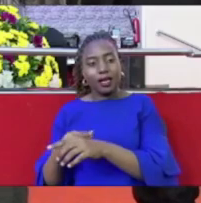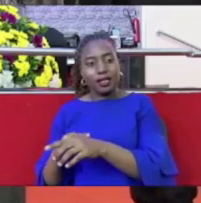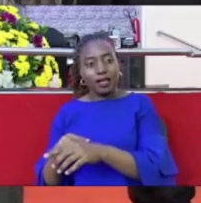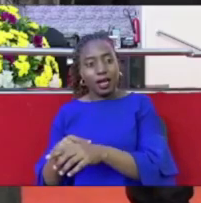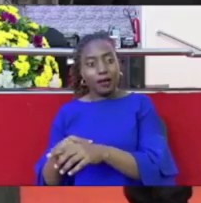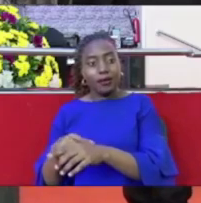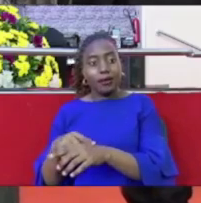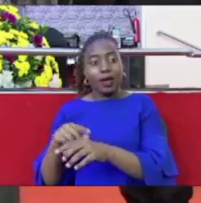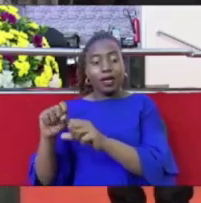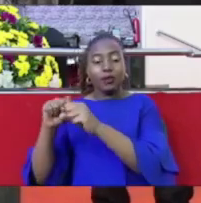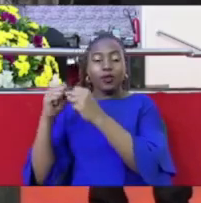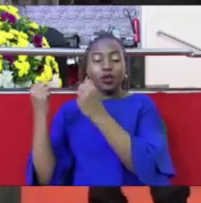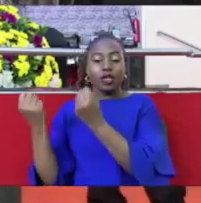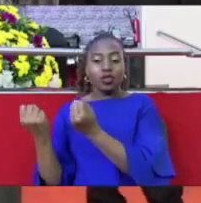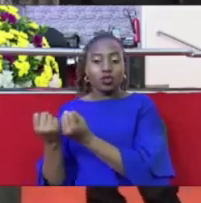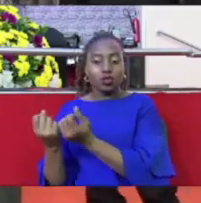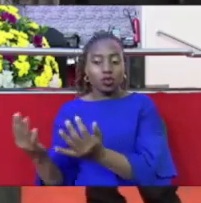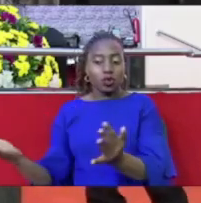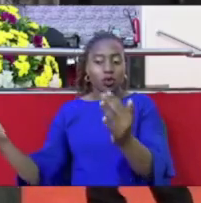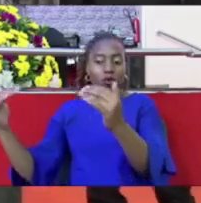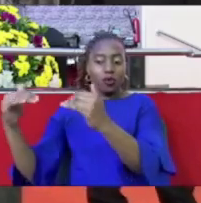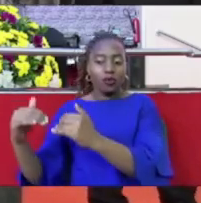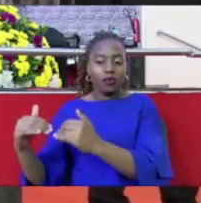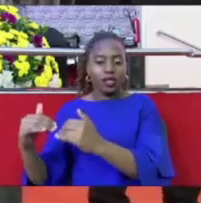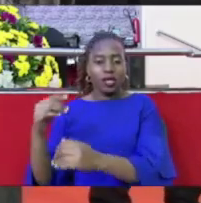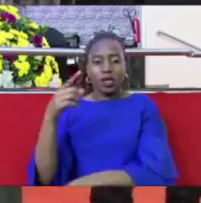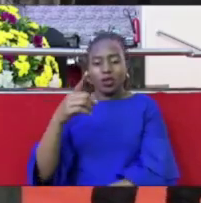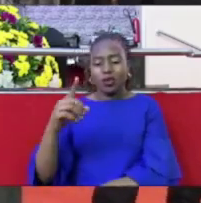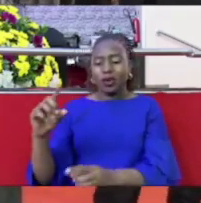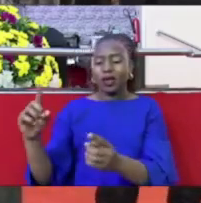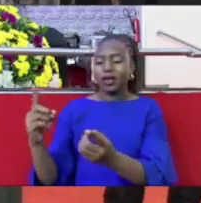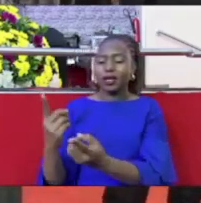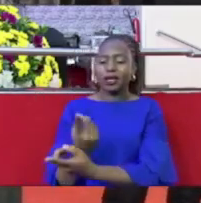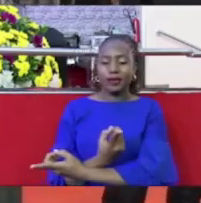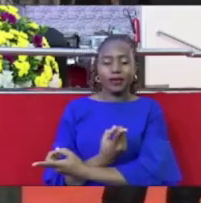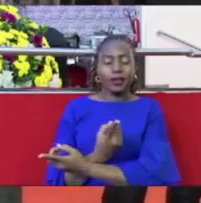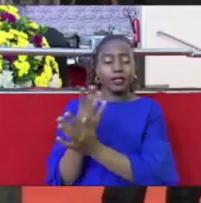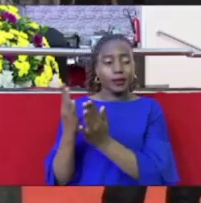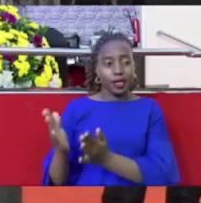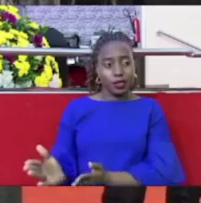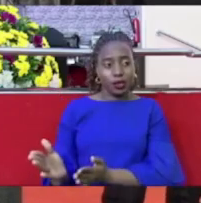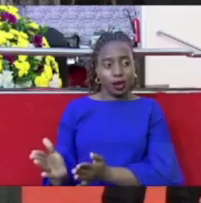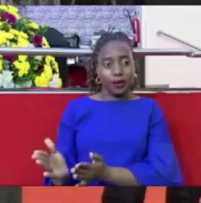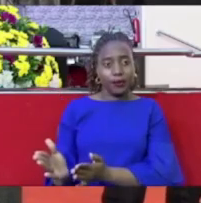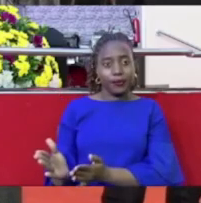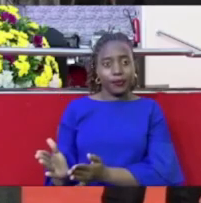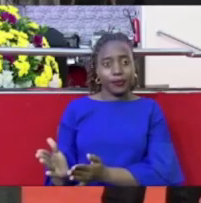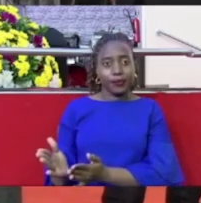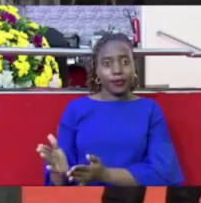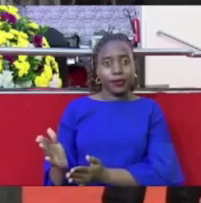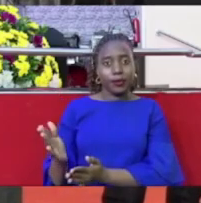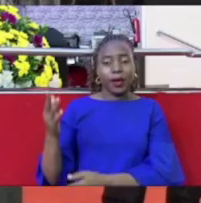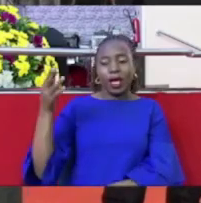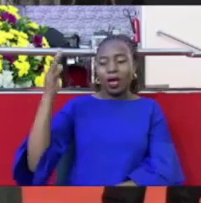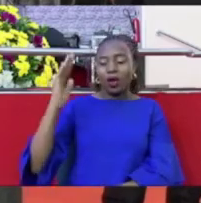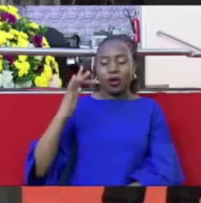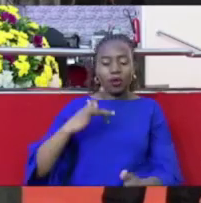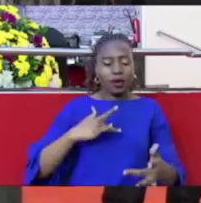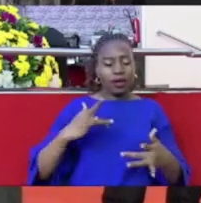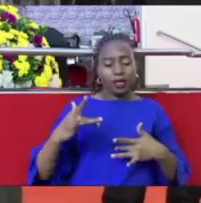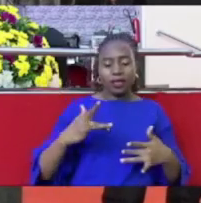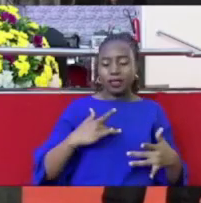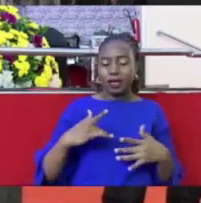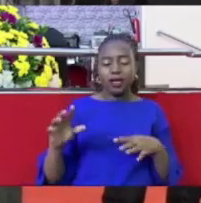ukiwa kwenye kusanyiko lingine la kijamii, you become a totally different person. Unakuwa mtu ambaye ni tofauti kabisa. God is not so excited, Mungu